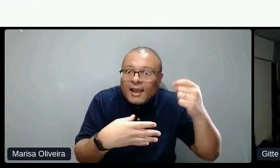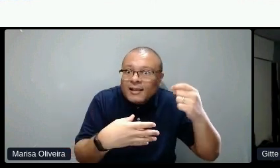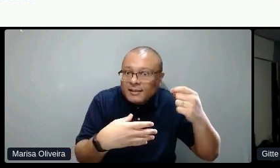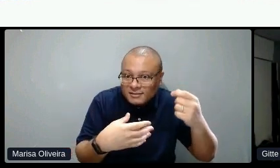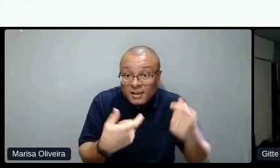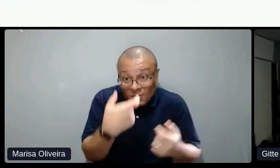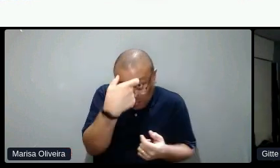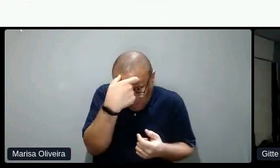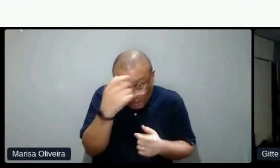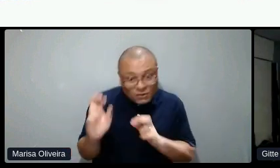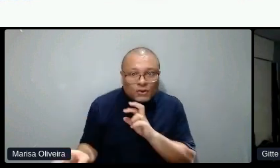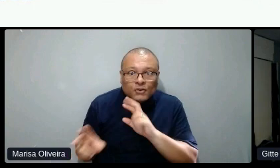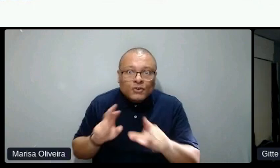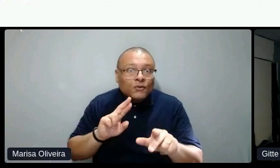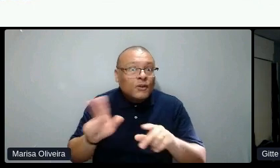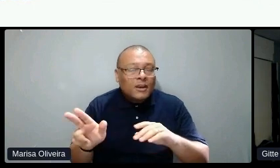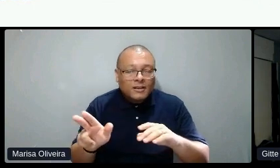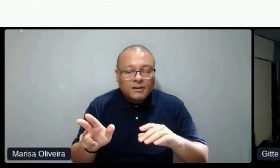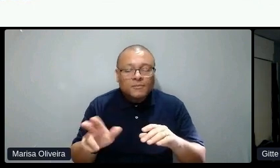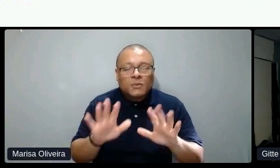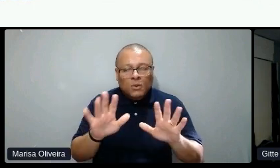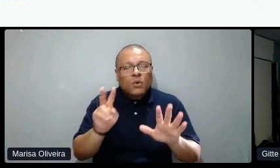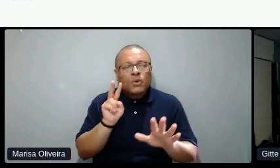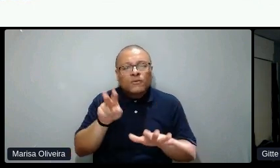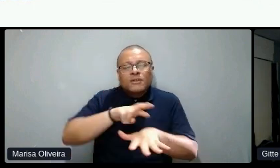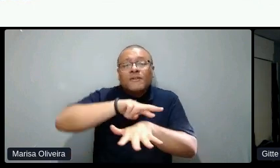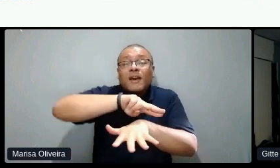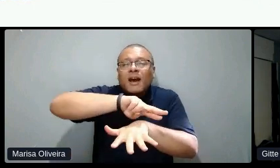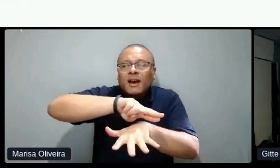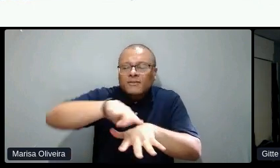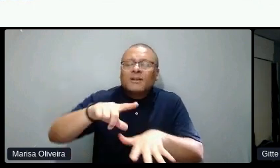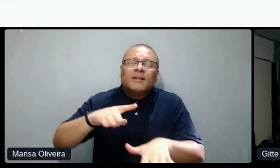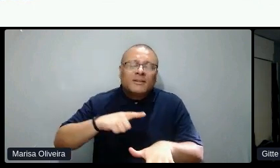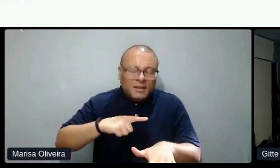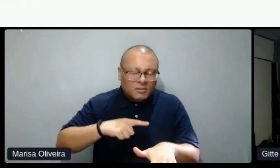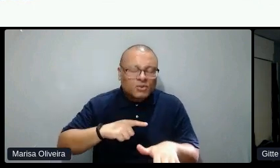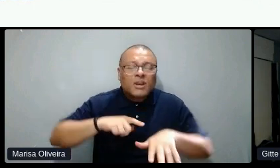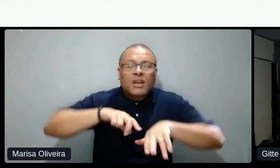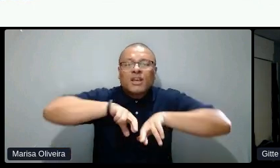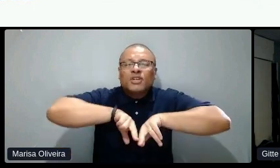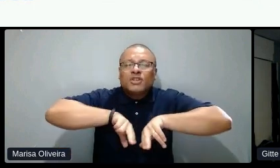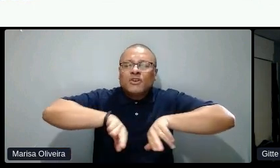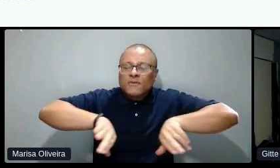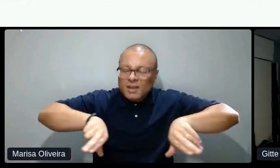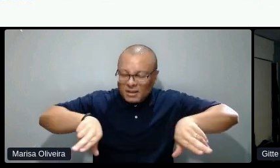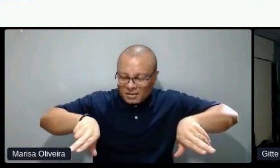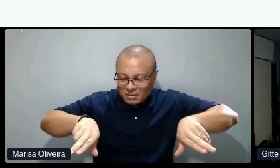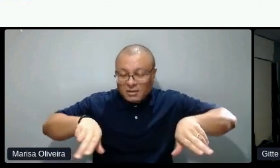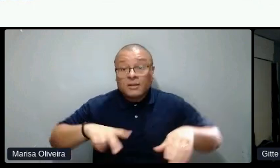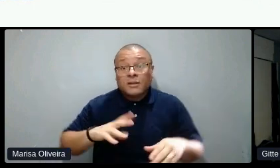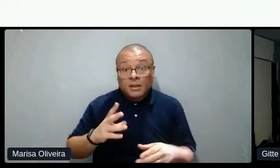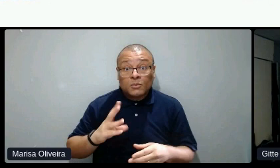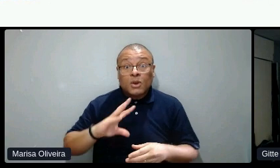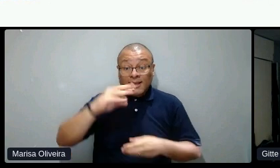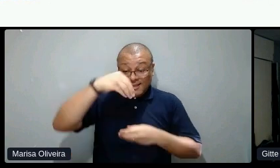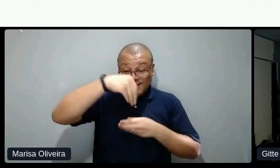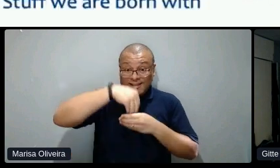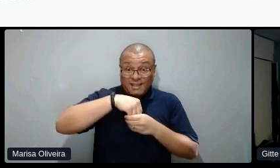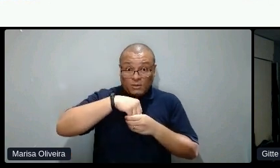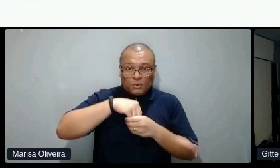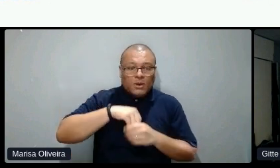brains. So when we look at diversity, we have a lot of different things. There's internal diversity. So